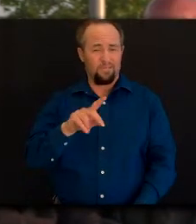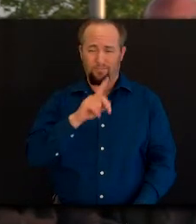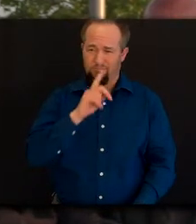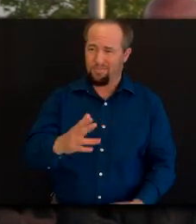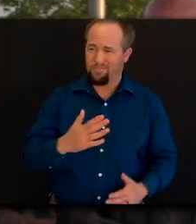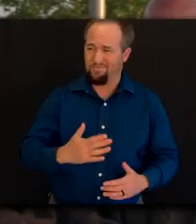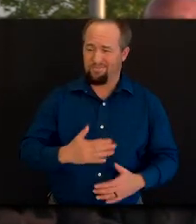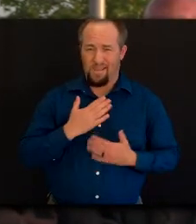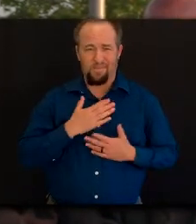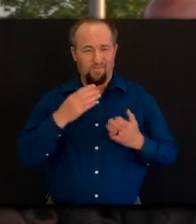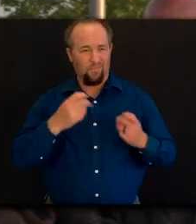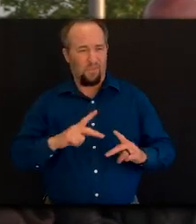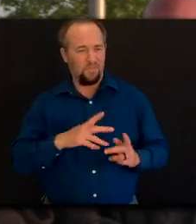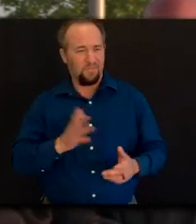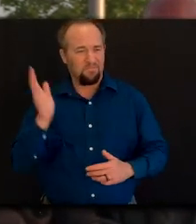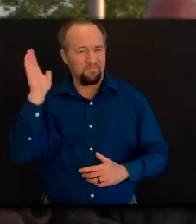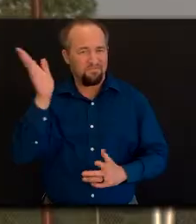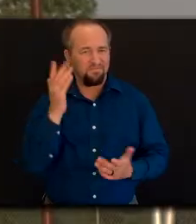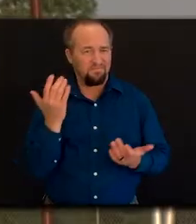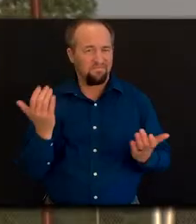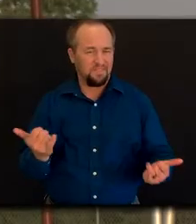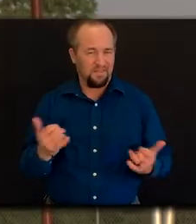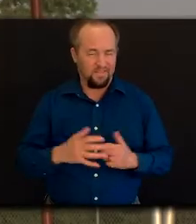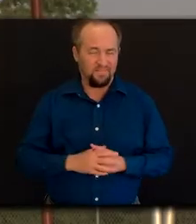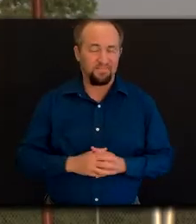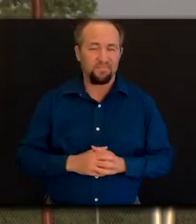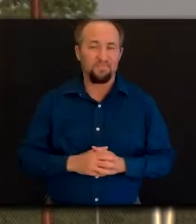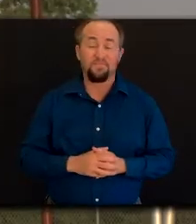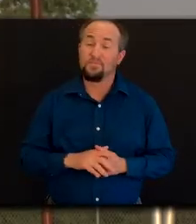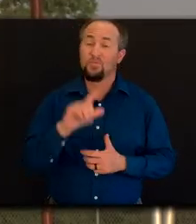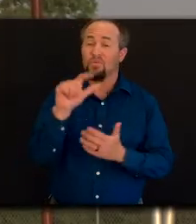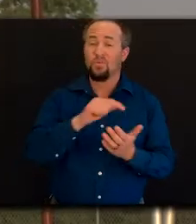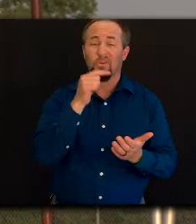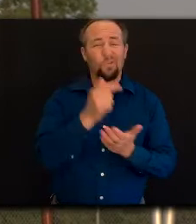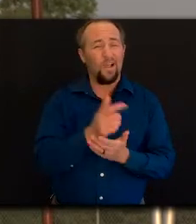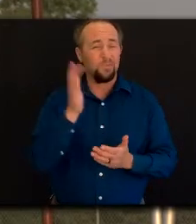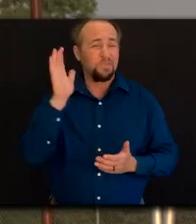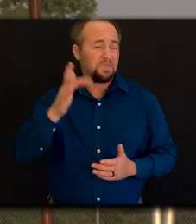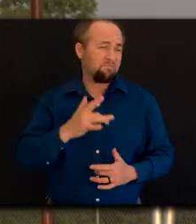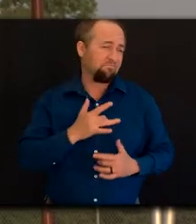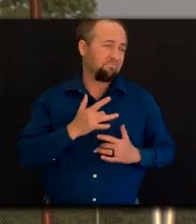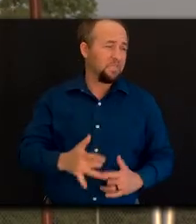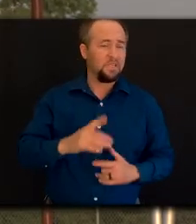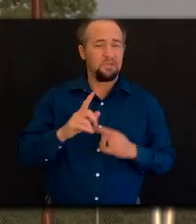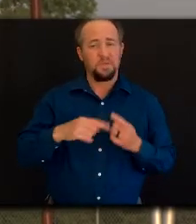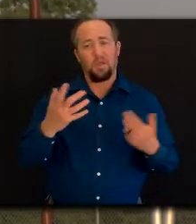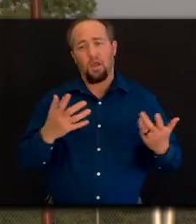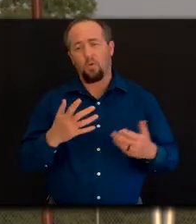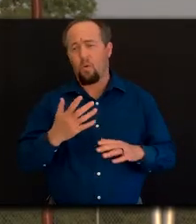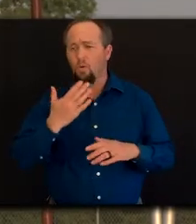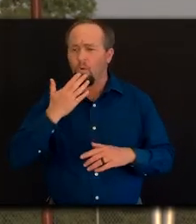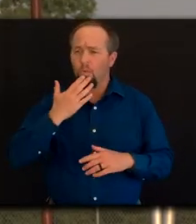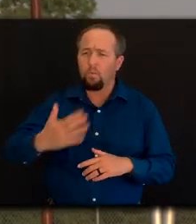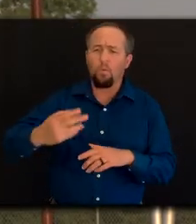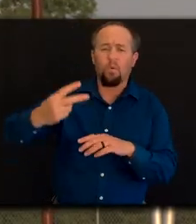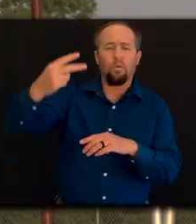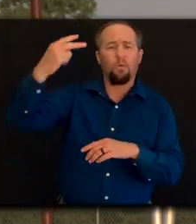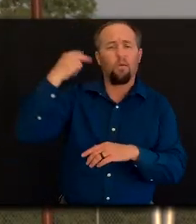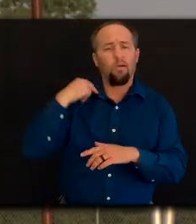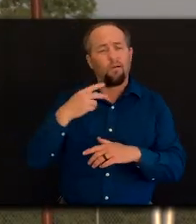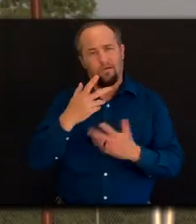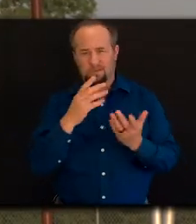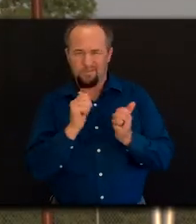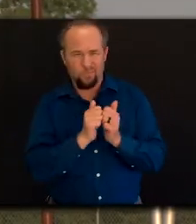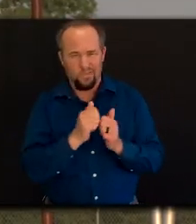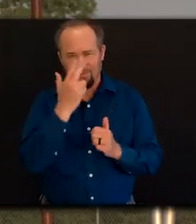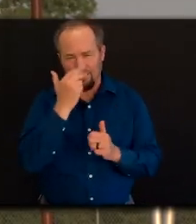for the opportunity to speak before you today. Graduation speeches are typically about the good old times, with a funny story and